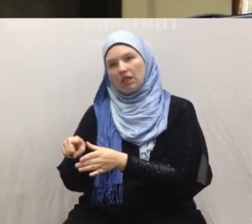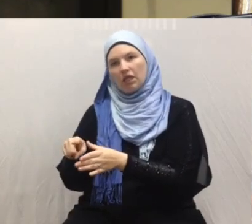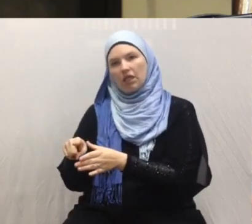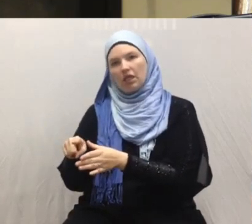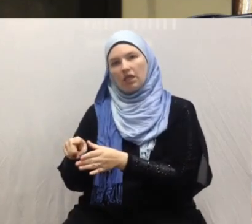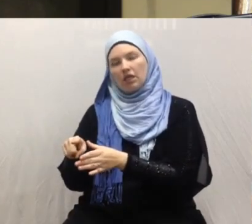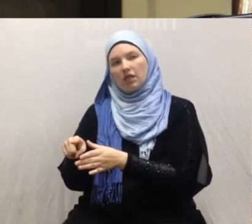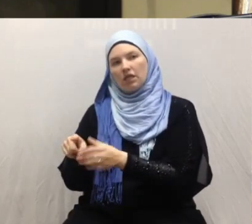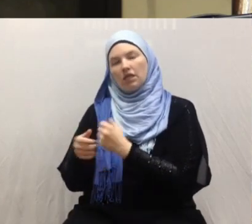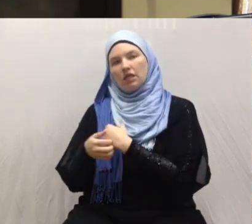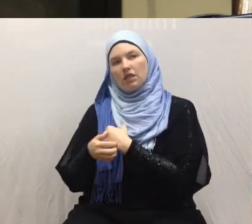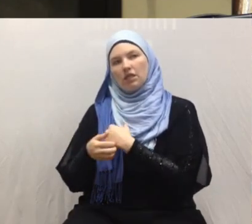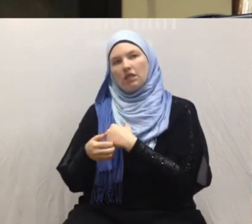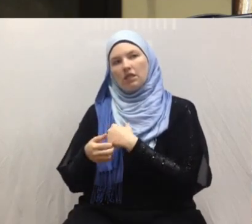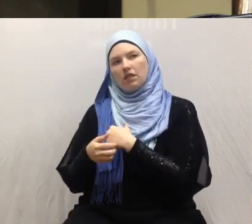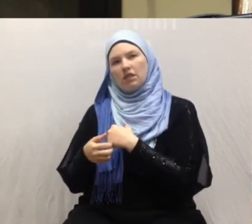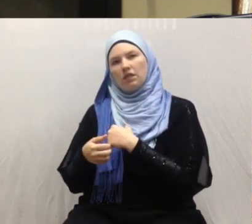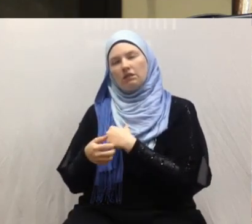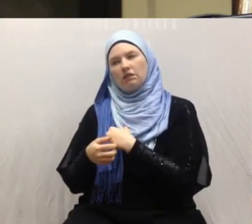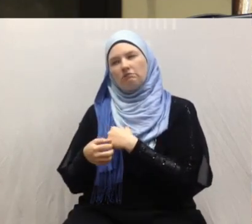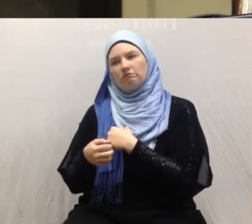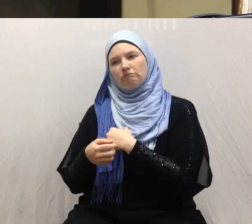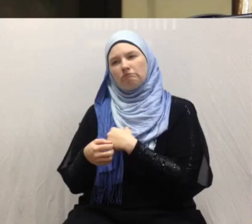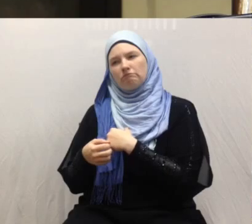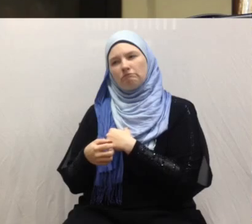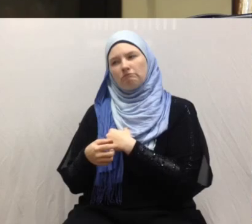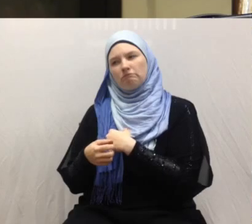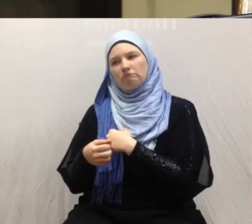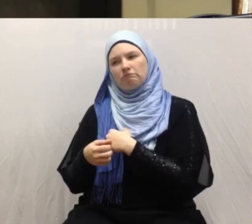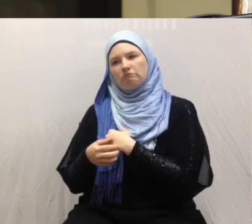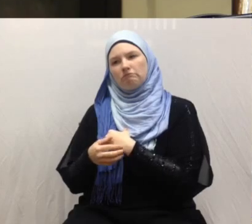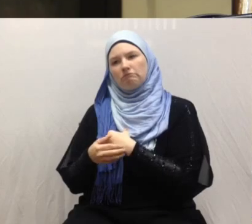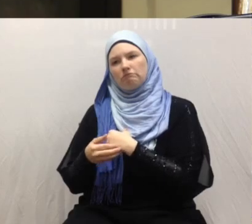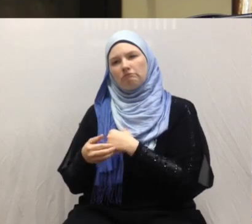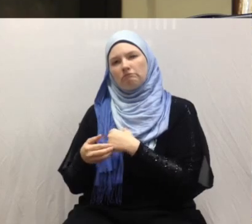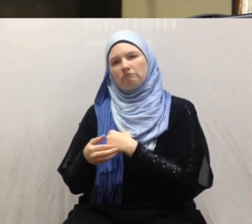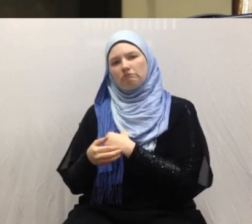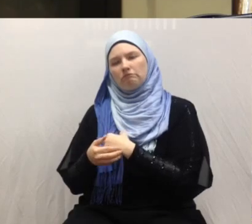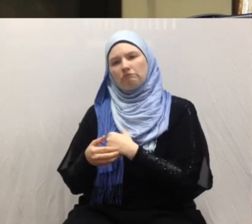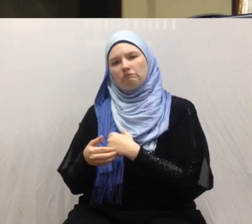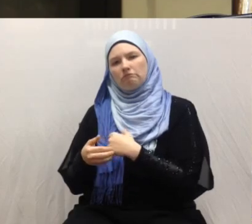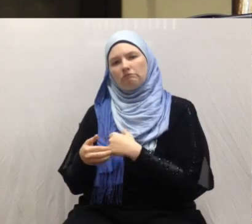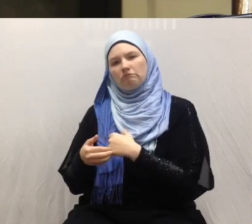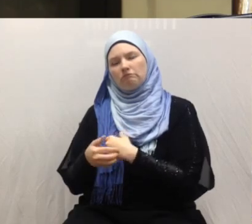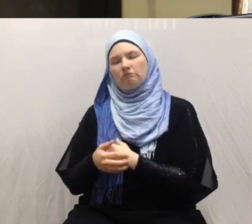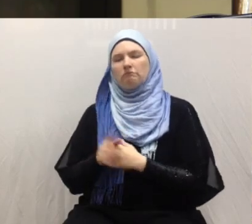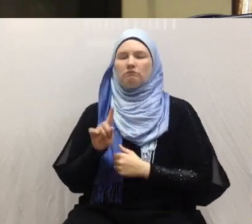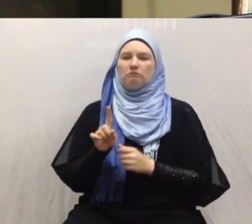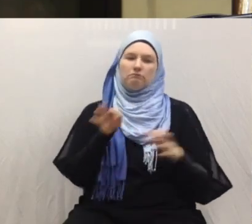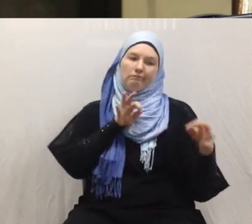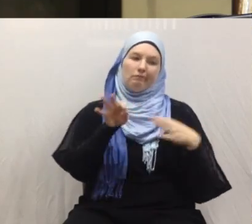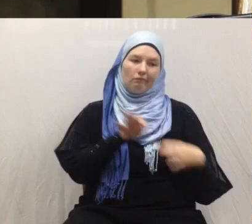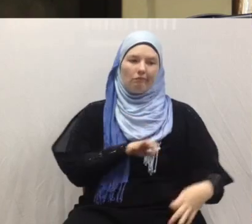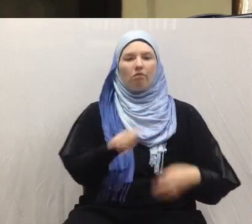blood debt within their number and shall redeem their prisoners with the kindness and